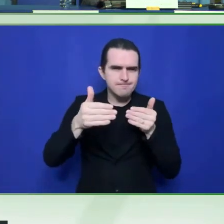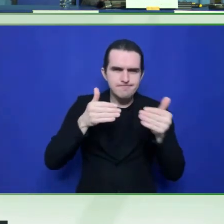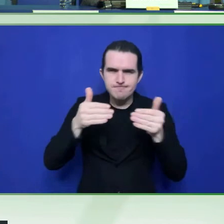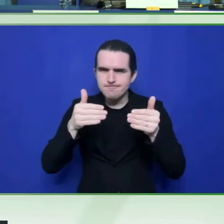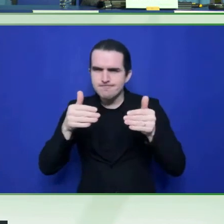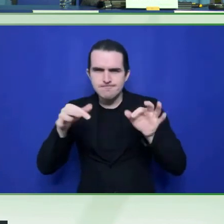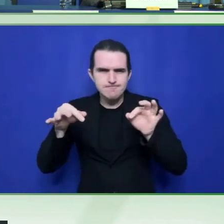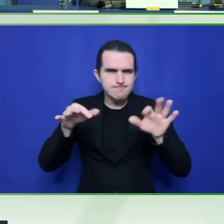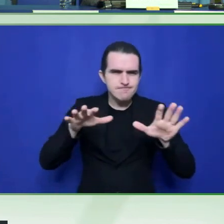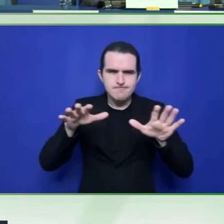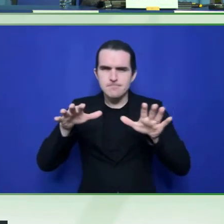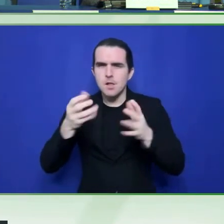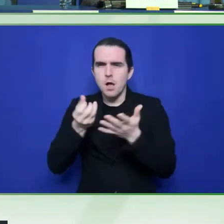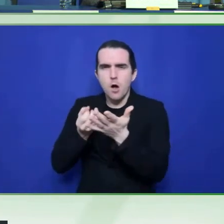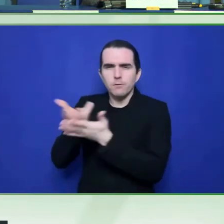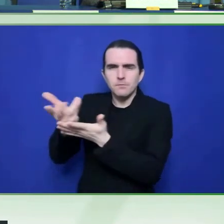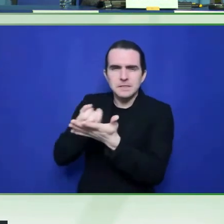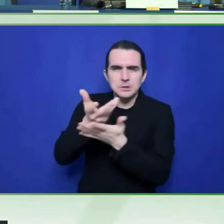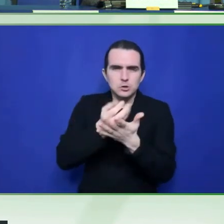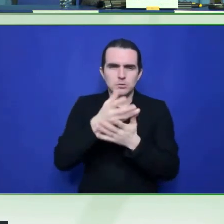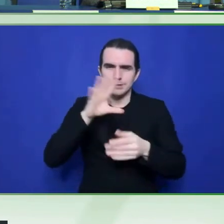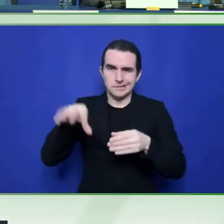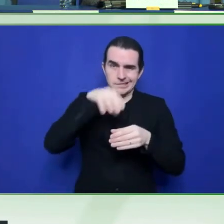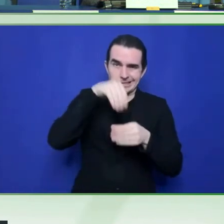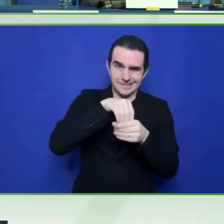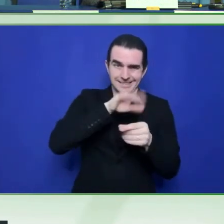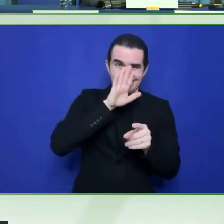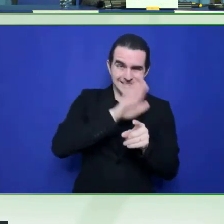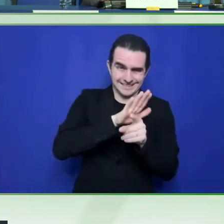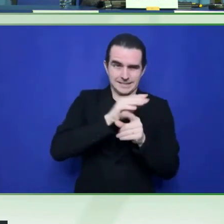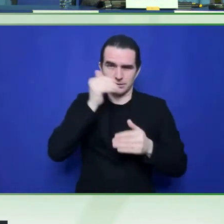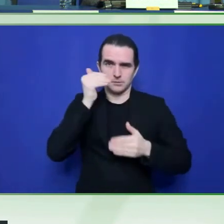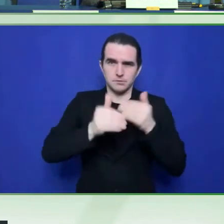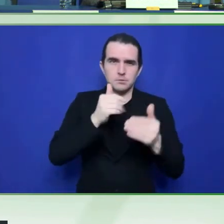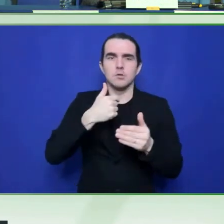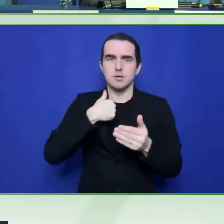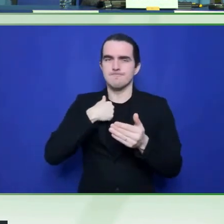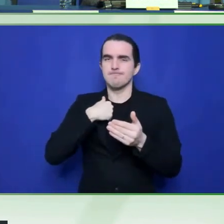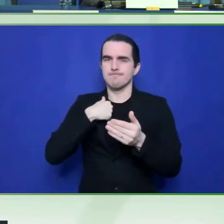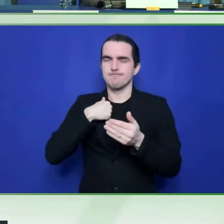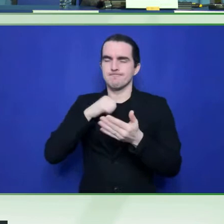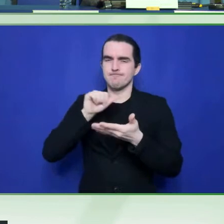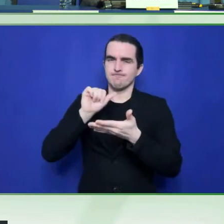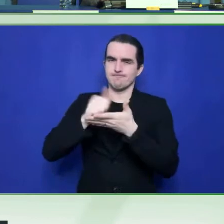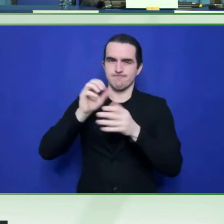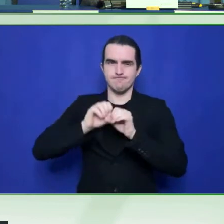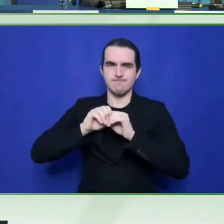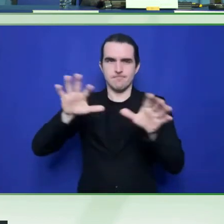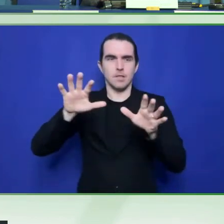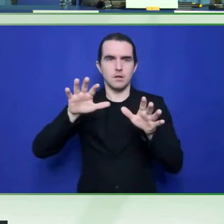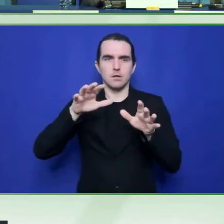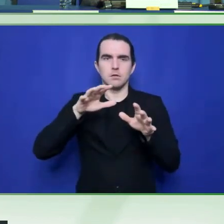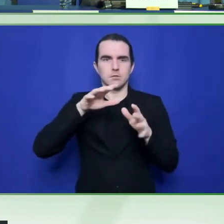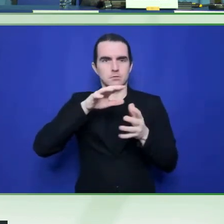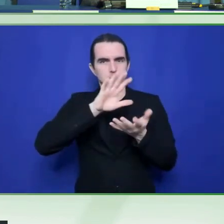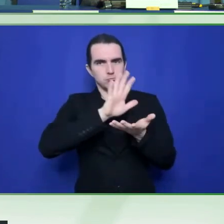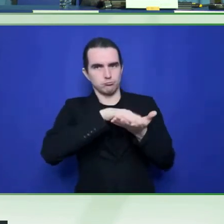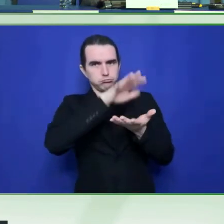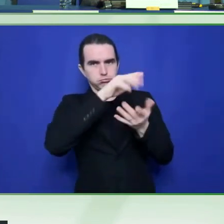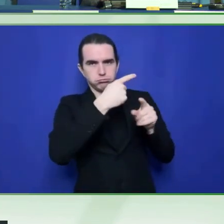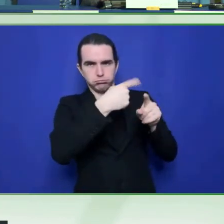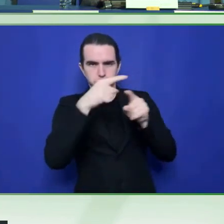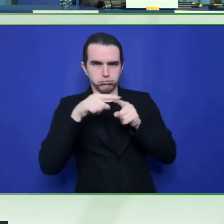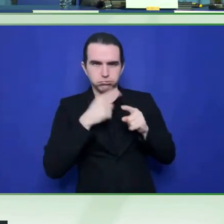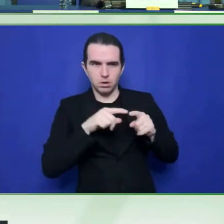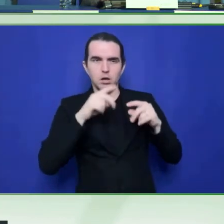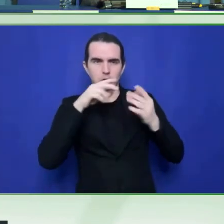We also conducted 2 webinars in English, and we would also have a summary